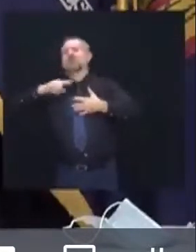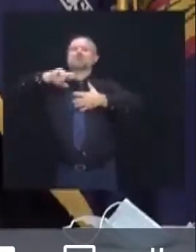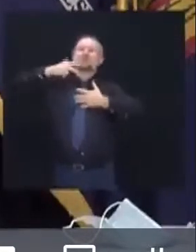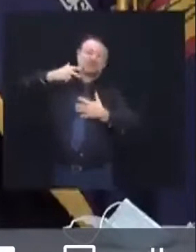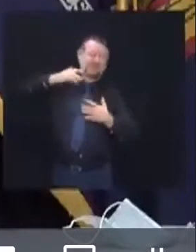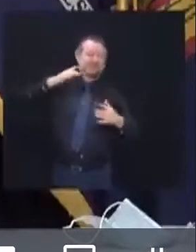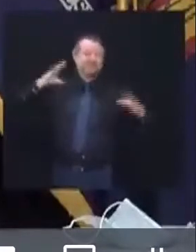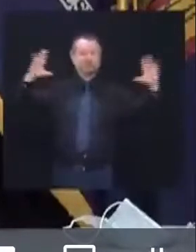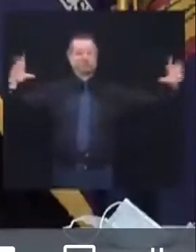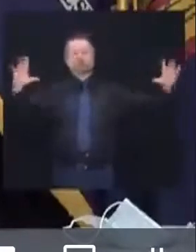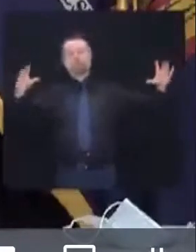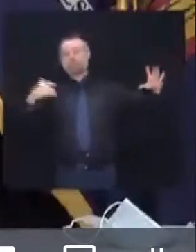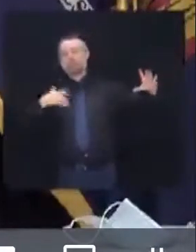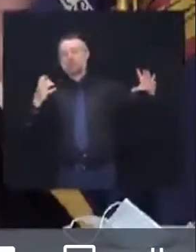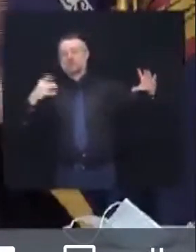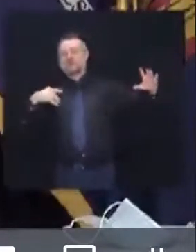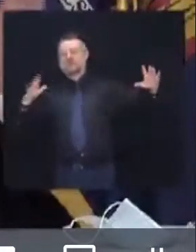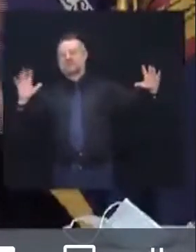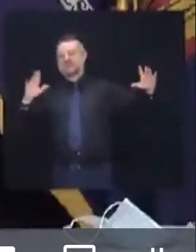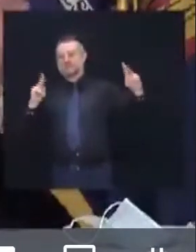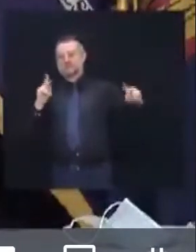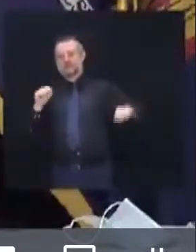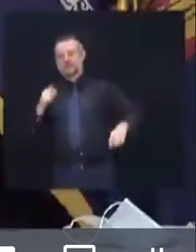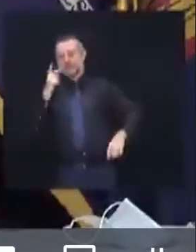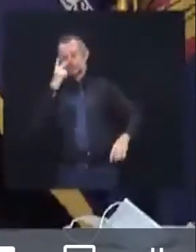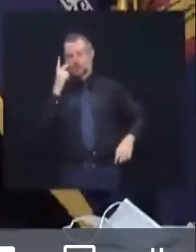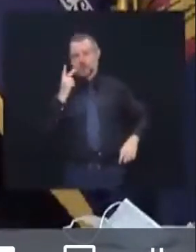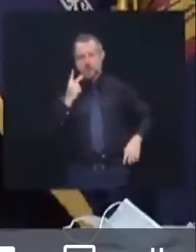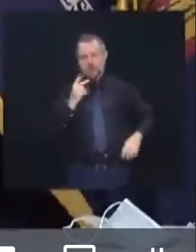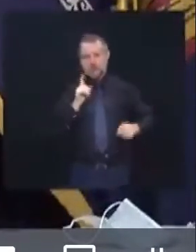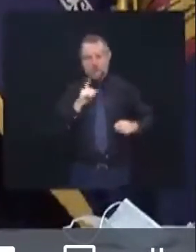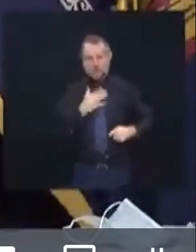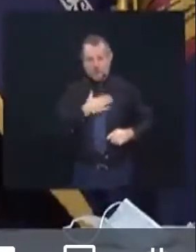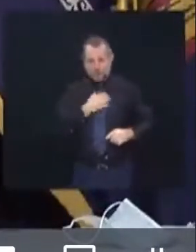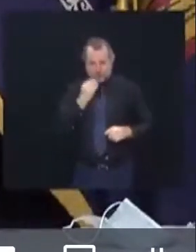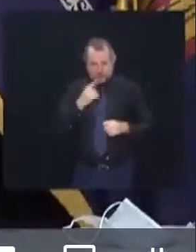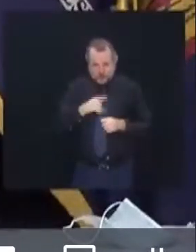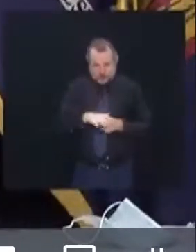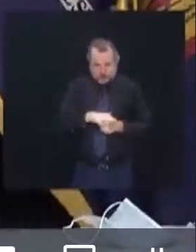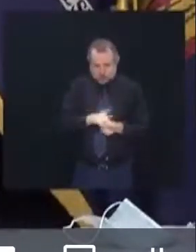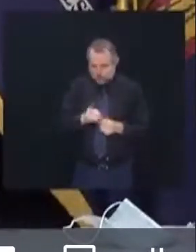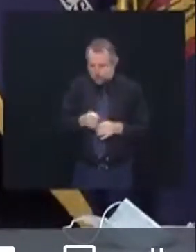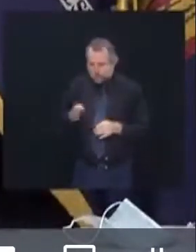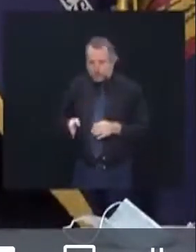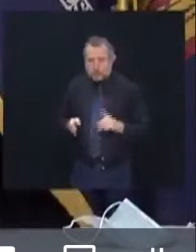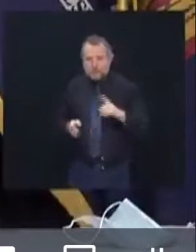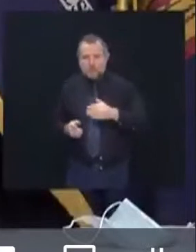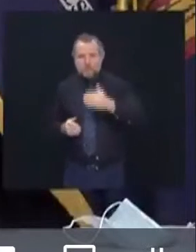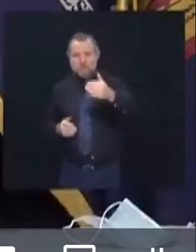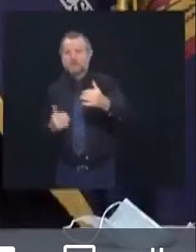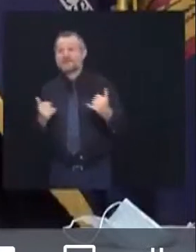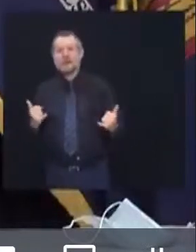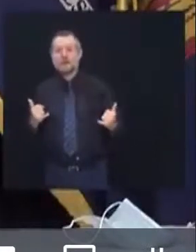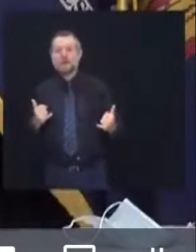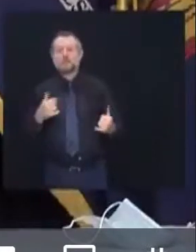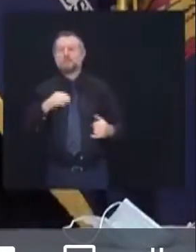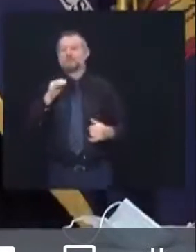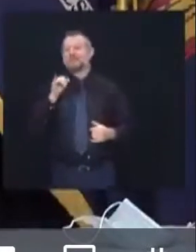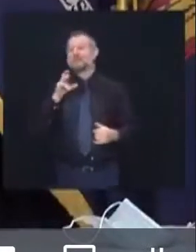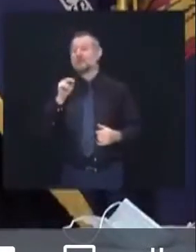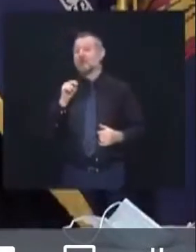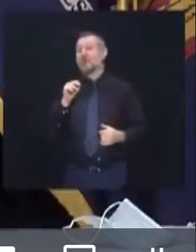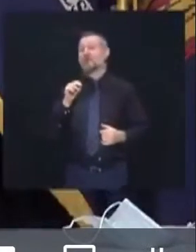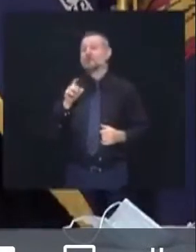engaging of people, right? You can find out how you're doing relative to everyone else. with this strategy, we don't have those